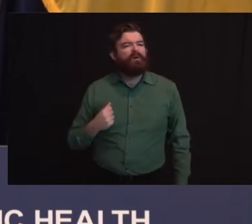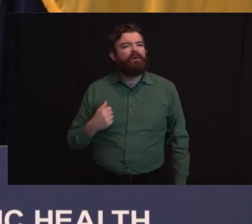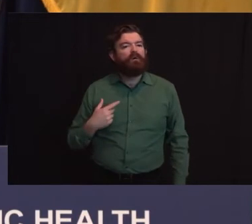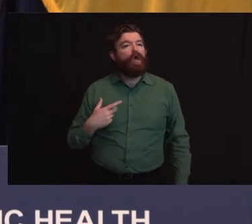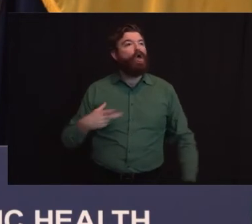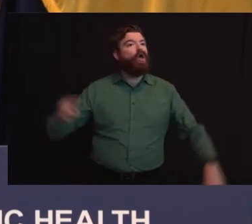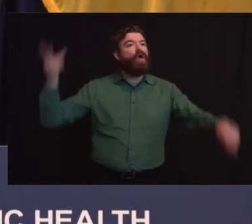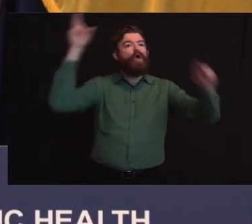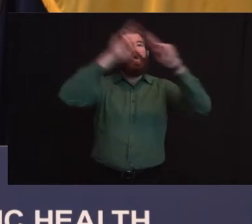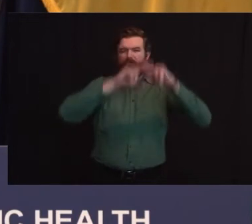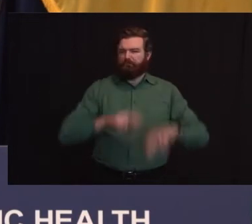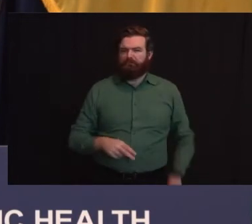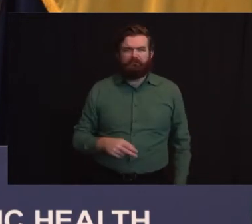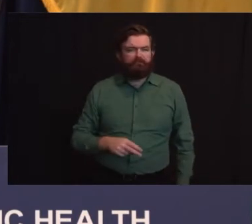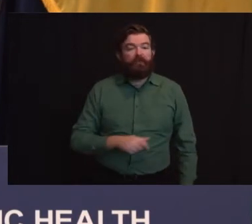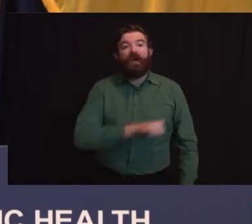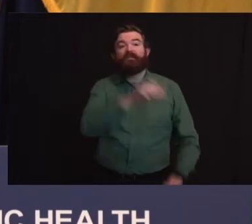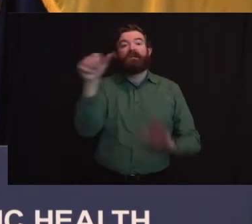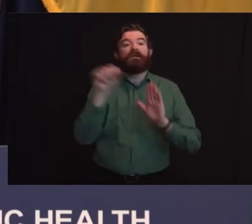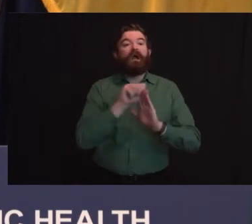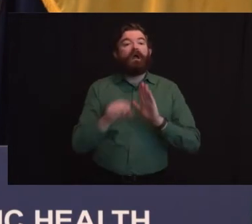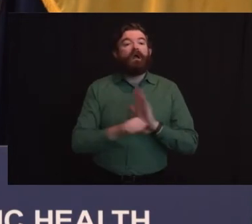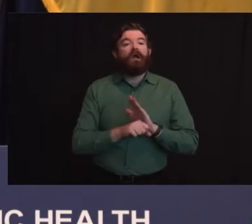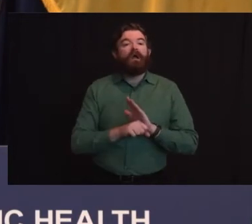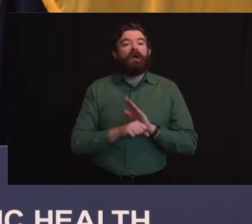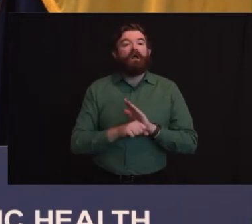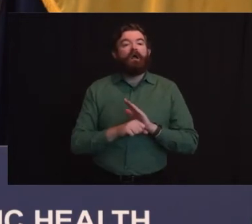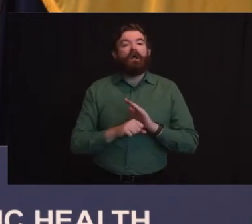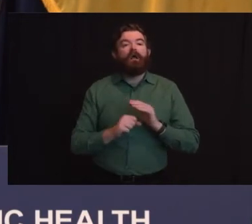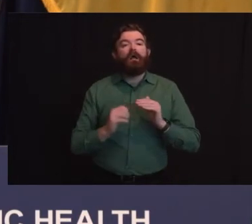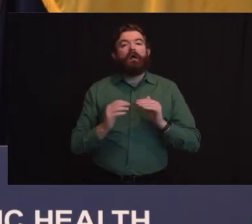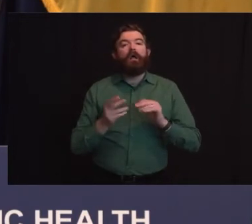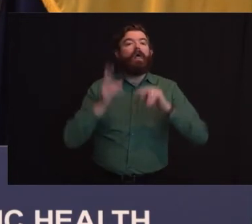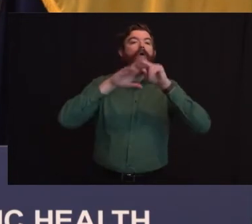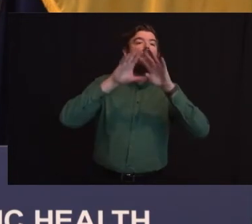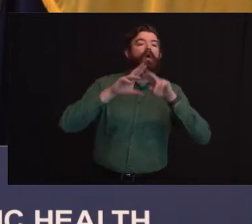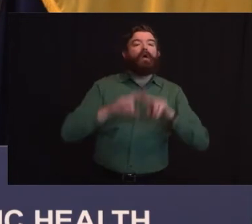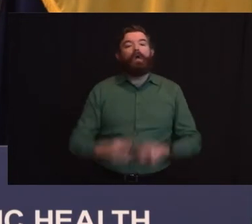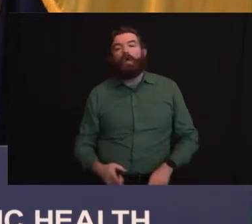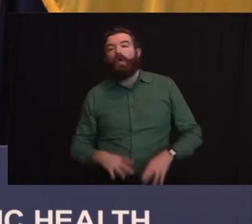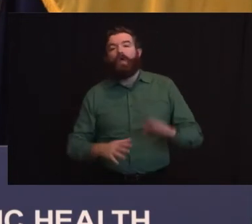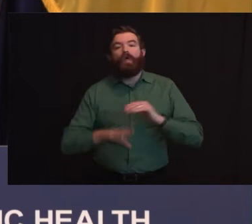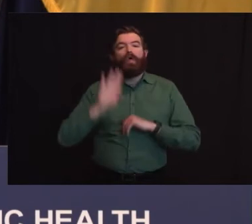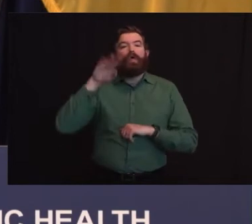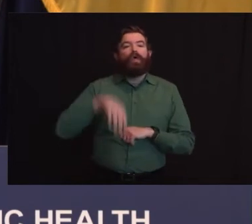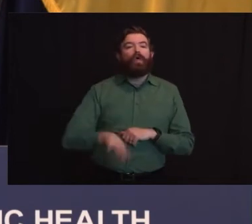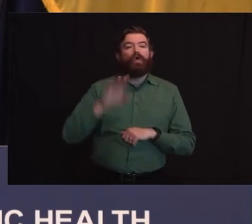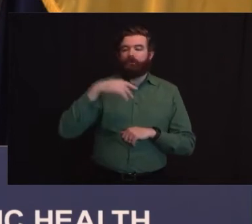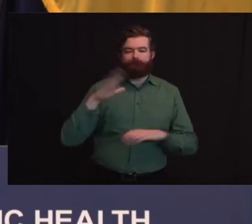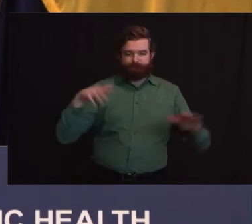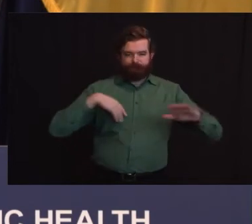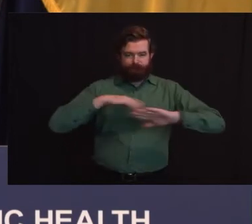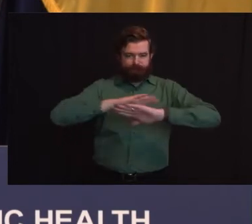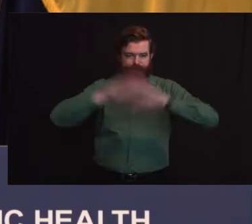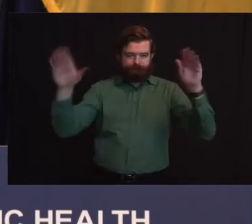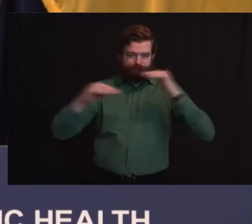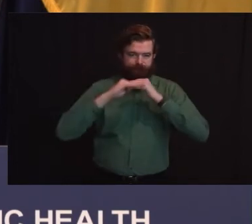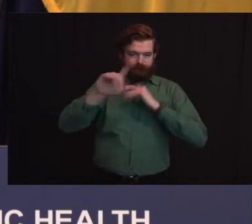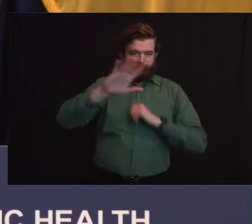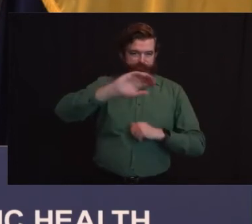in America has moved around within that 5-month period, and we haven't. Having said that, Sam, I think